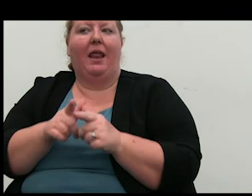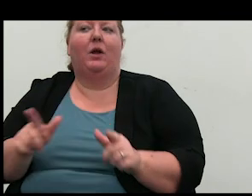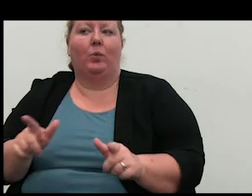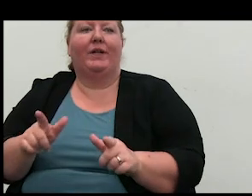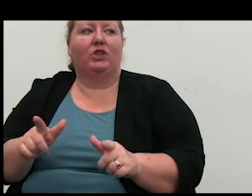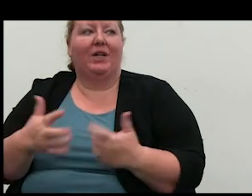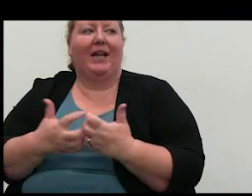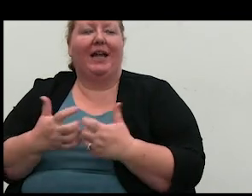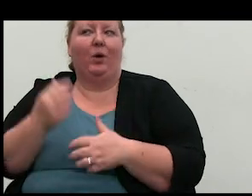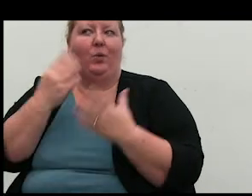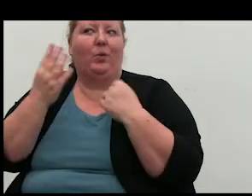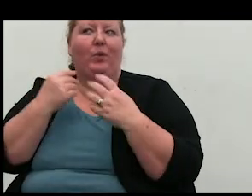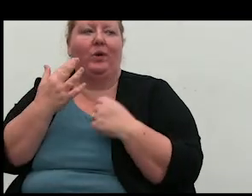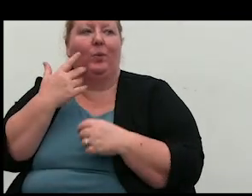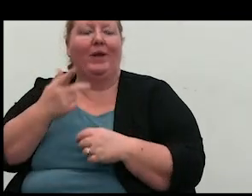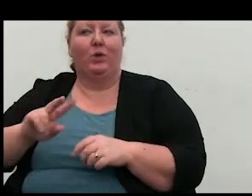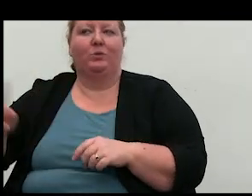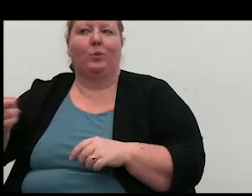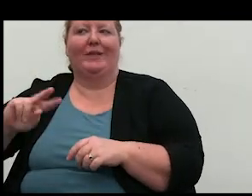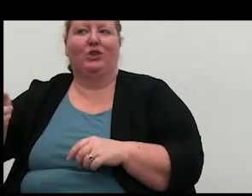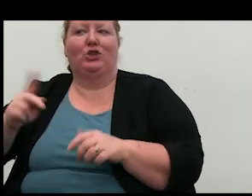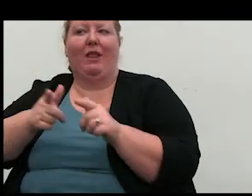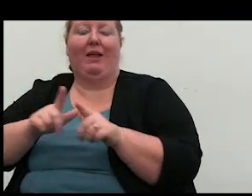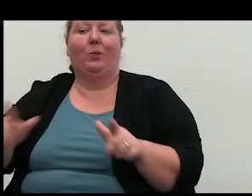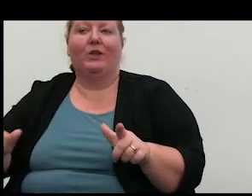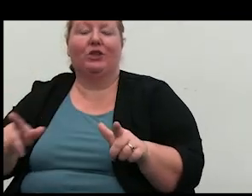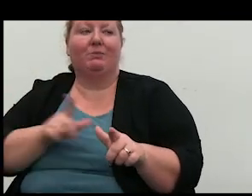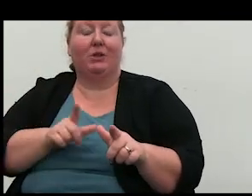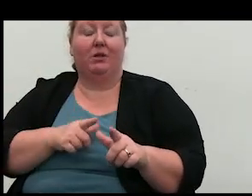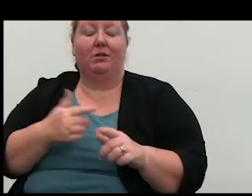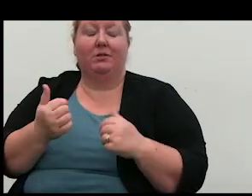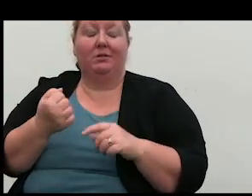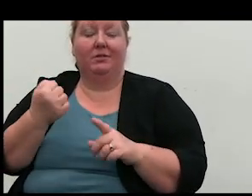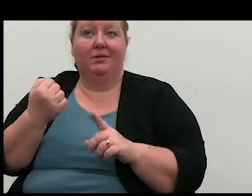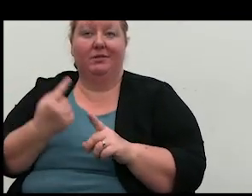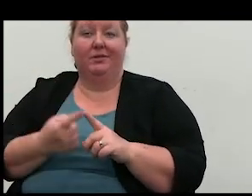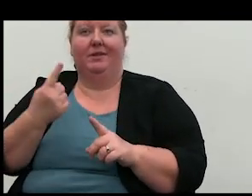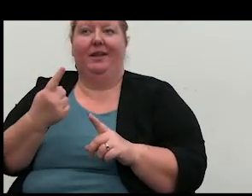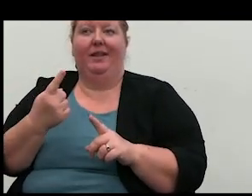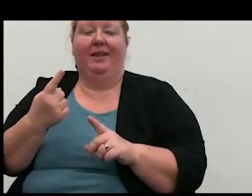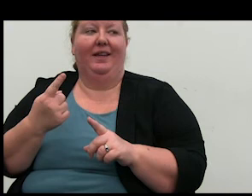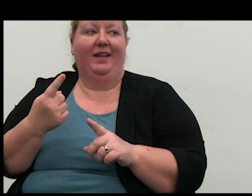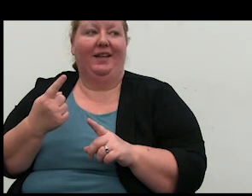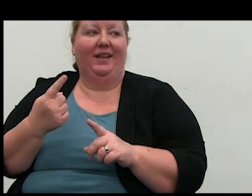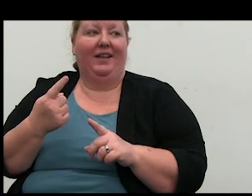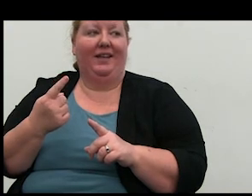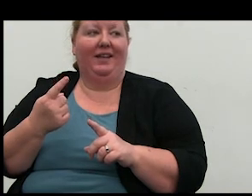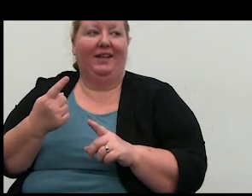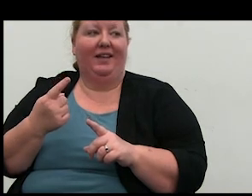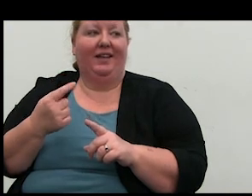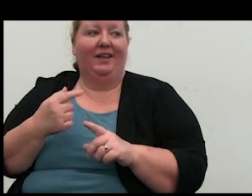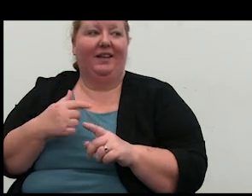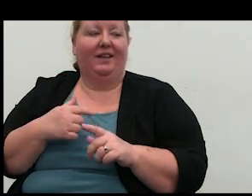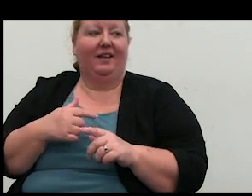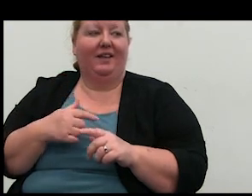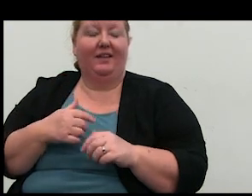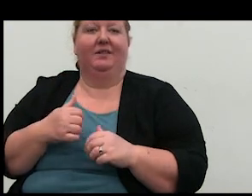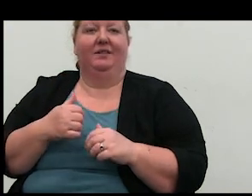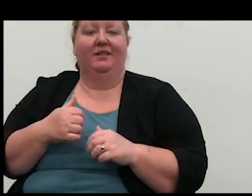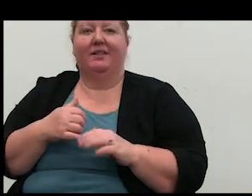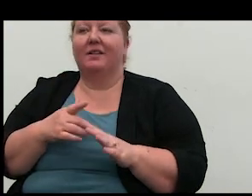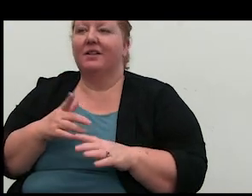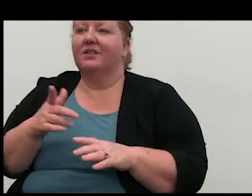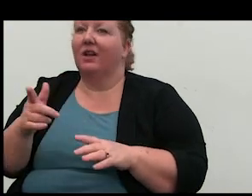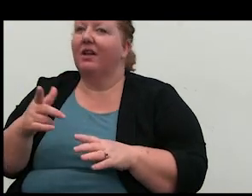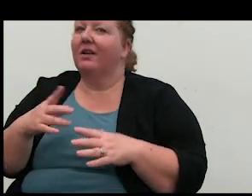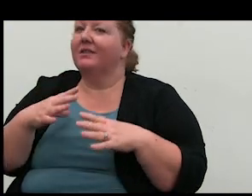That's how you learn when you switch from one language to the other, because suddenly ads jump at you. Yes, that is true. It's very restful going to a